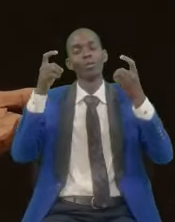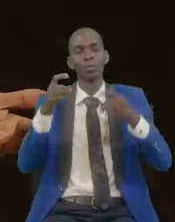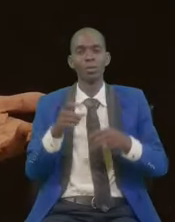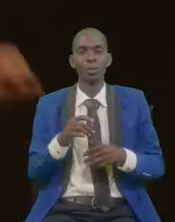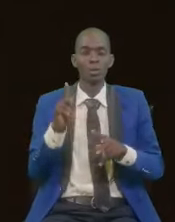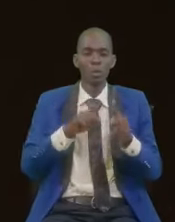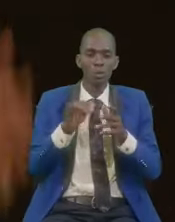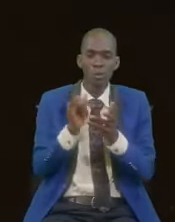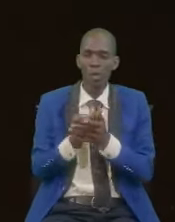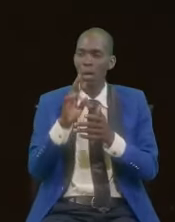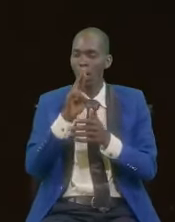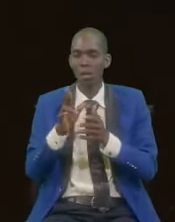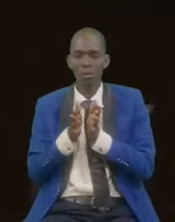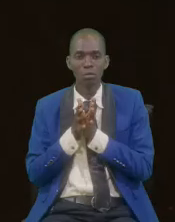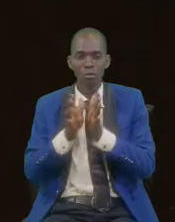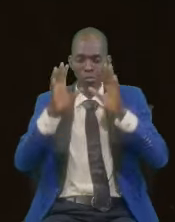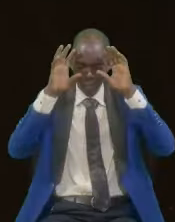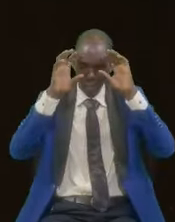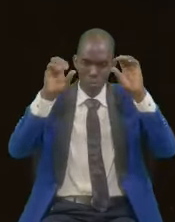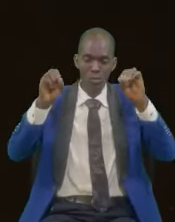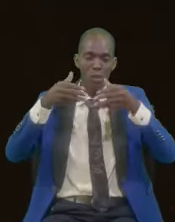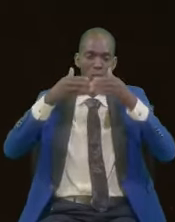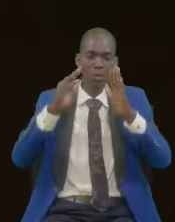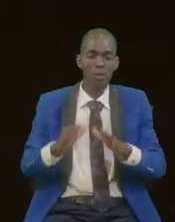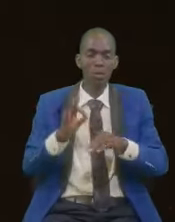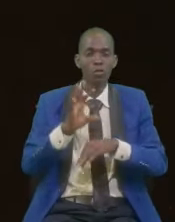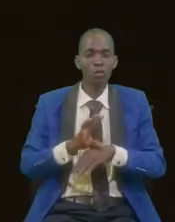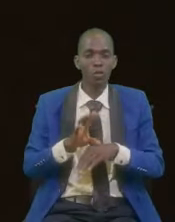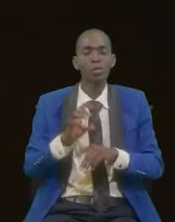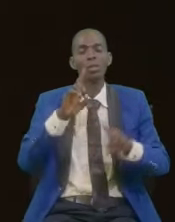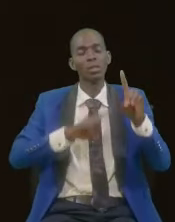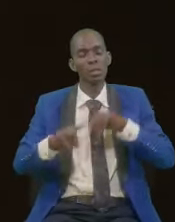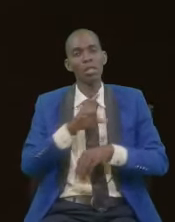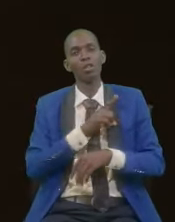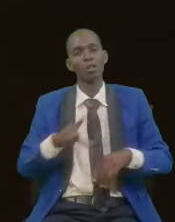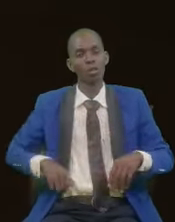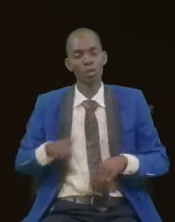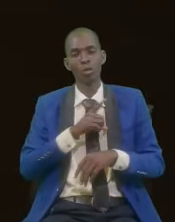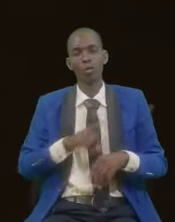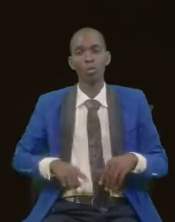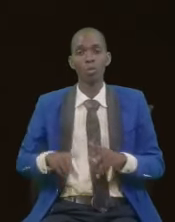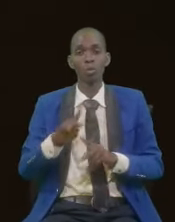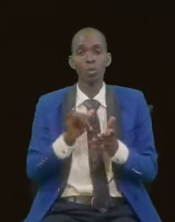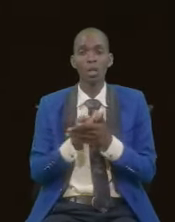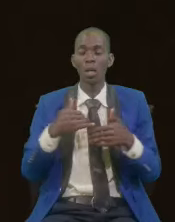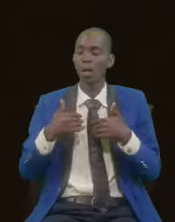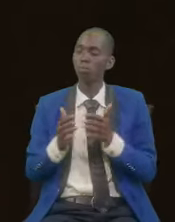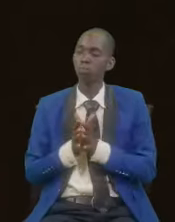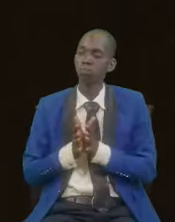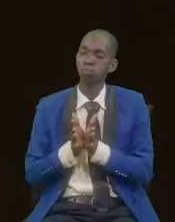assemblies, Lord, Lord, those who have public ministry,